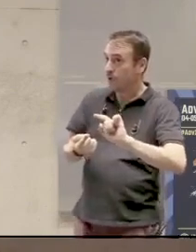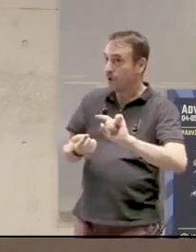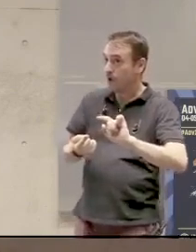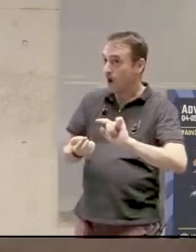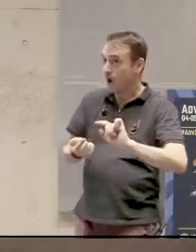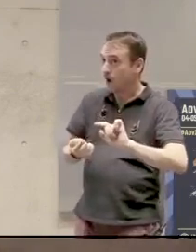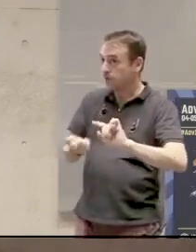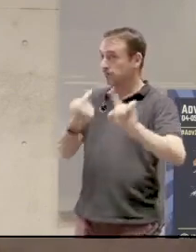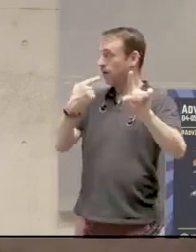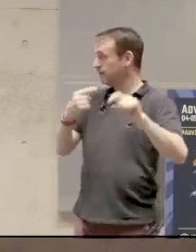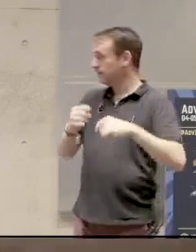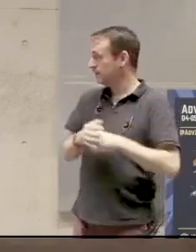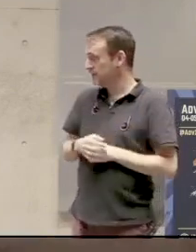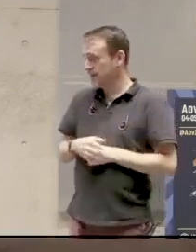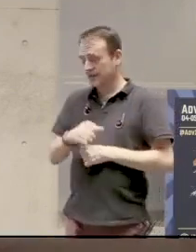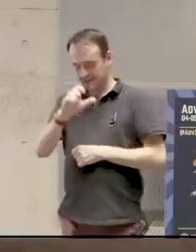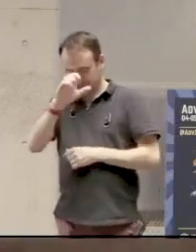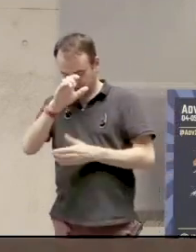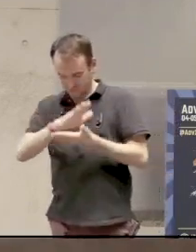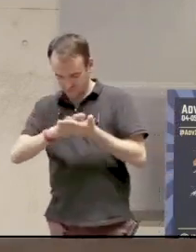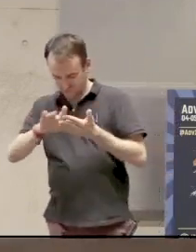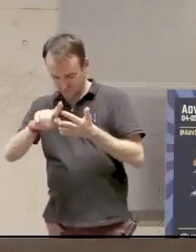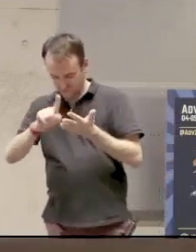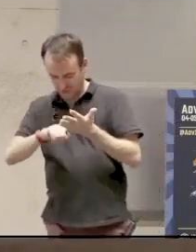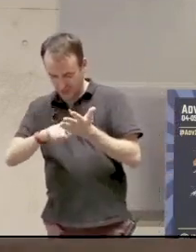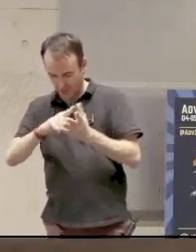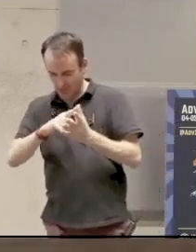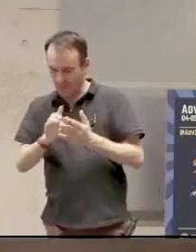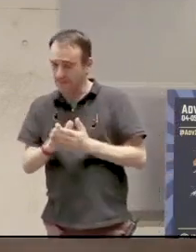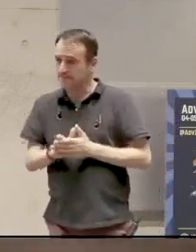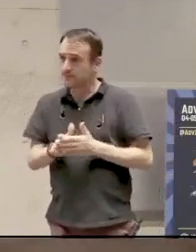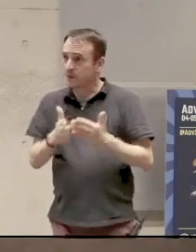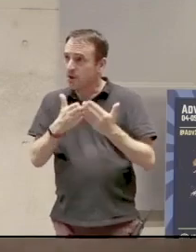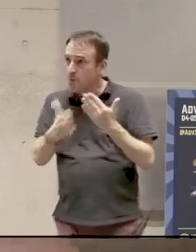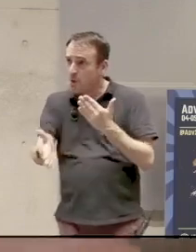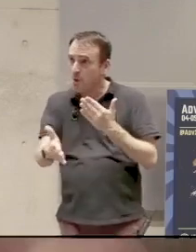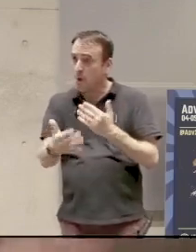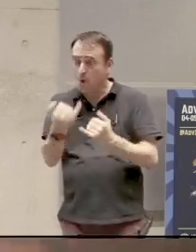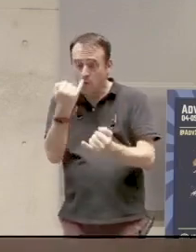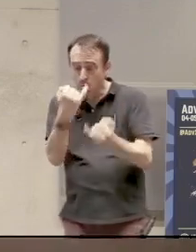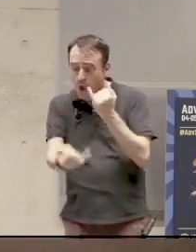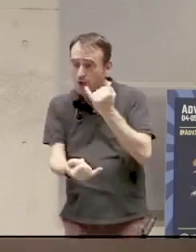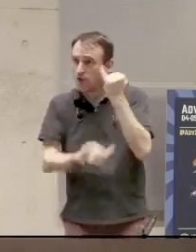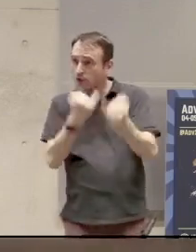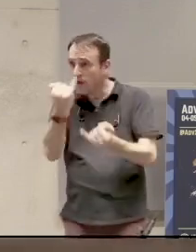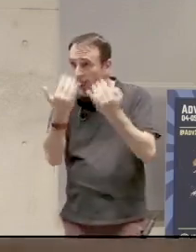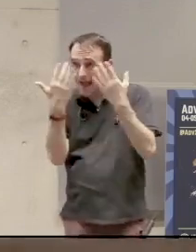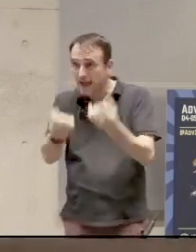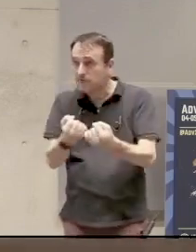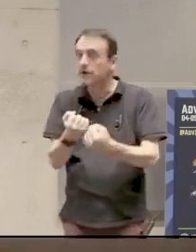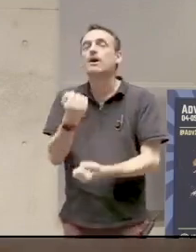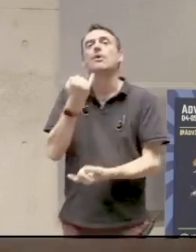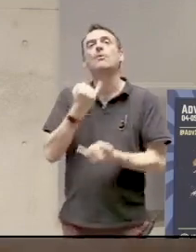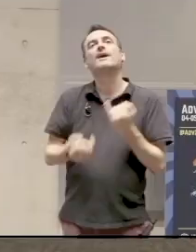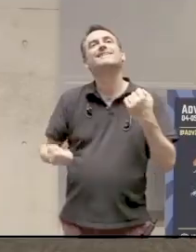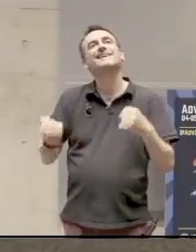Chella, can you get more scathing? Can you get more scathing woos out of the audience? What is the worst game that you